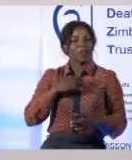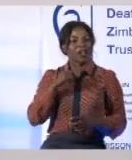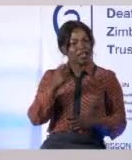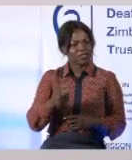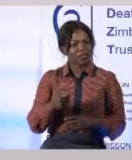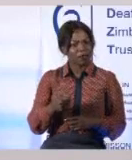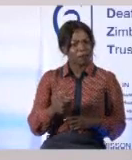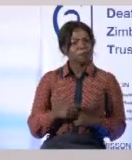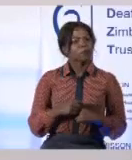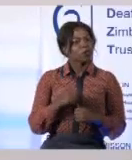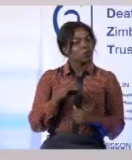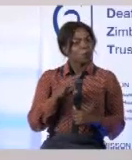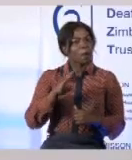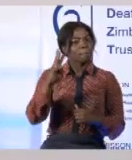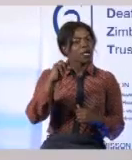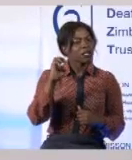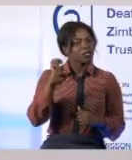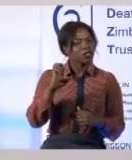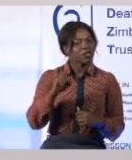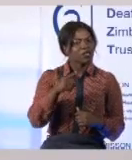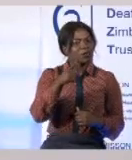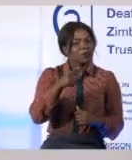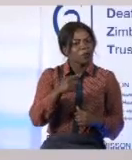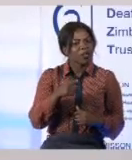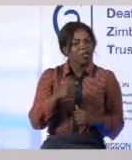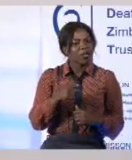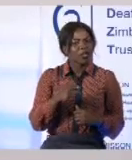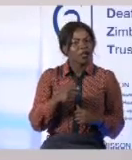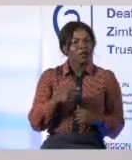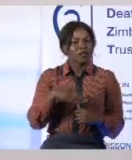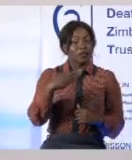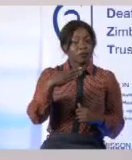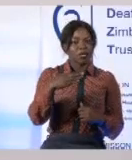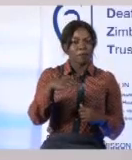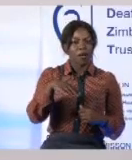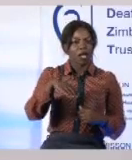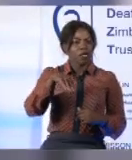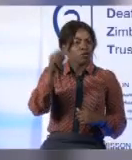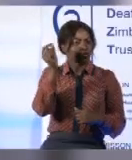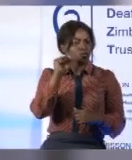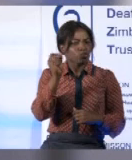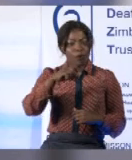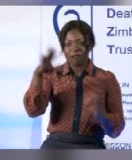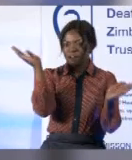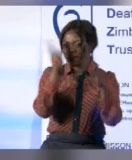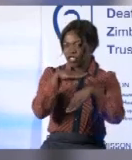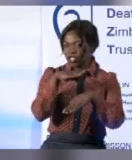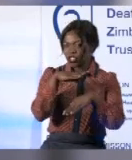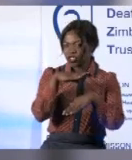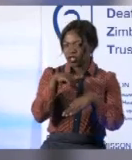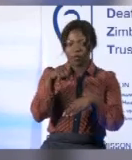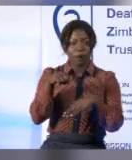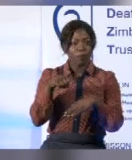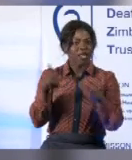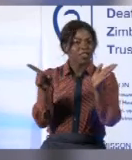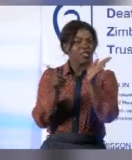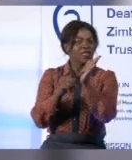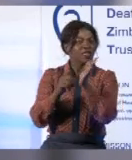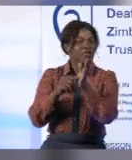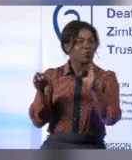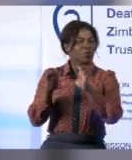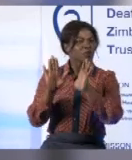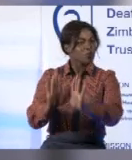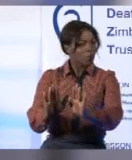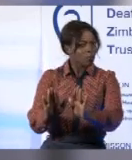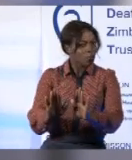you, particularly McDonald, are you planning to quit once you finish your studies? Yeah, not studies